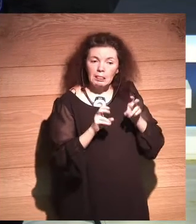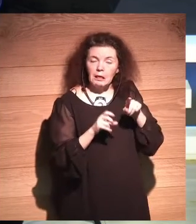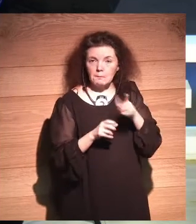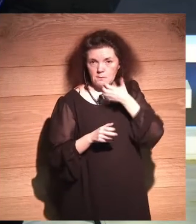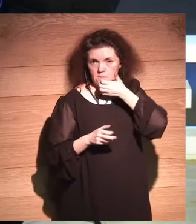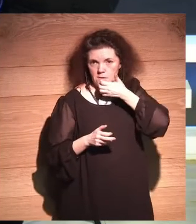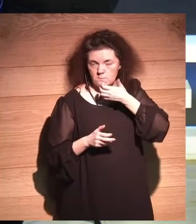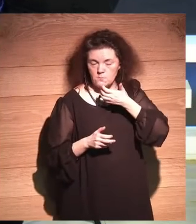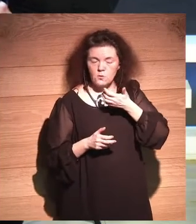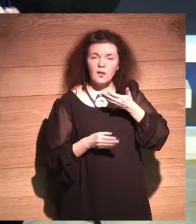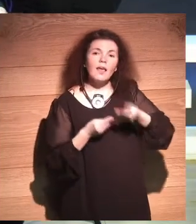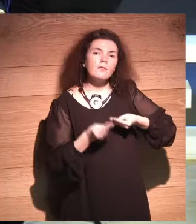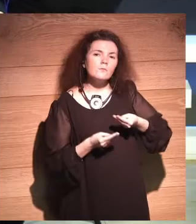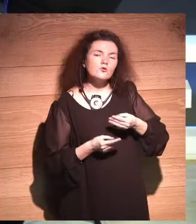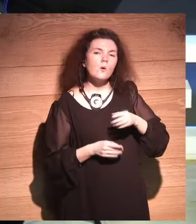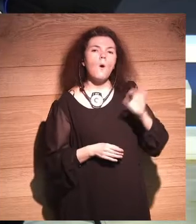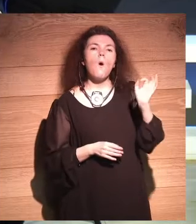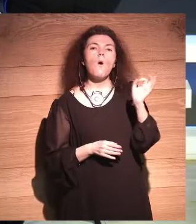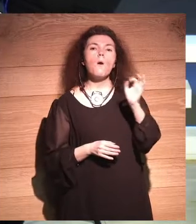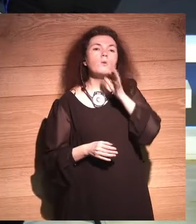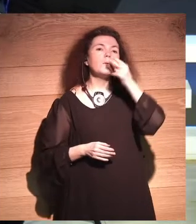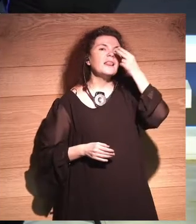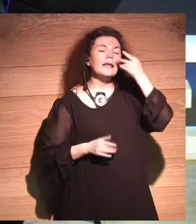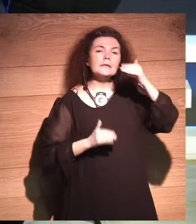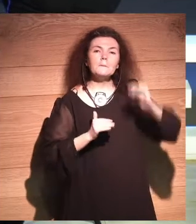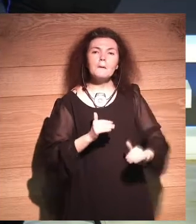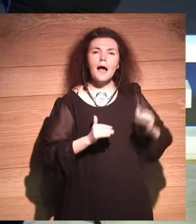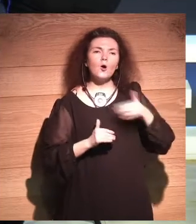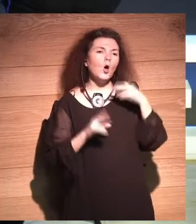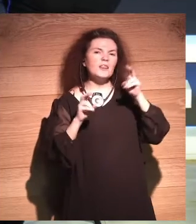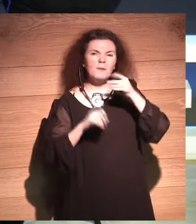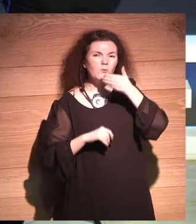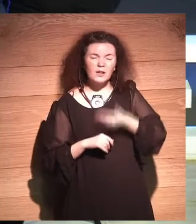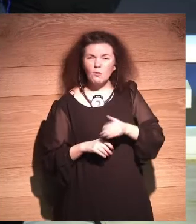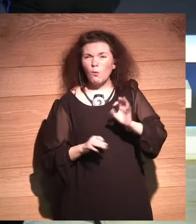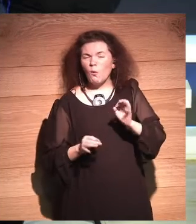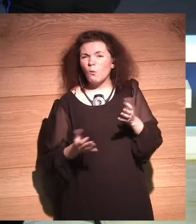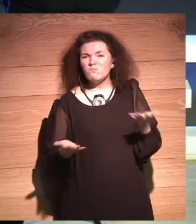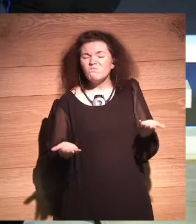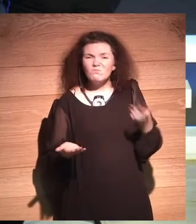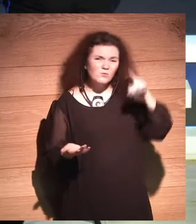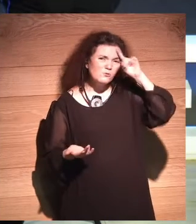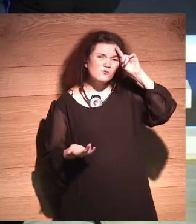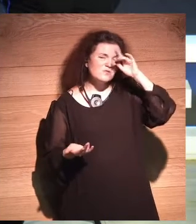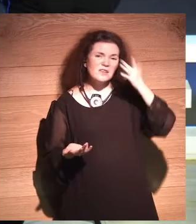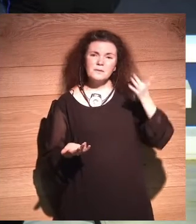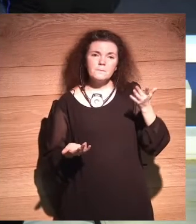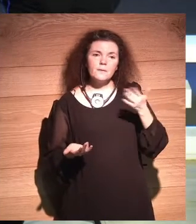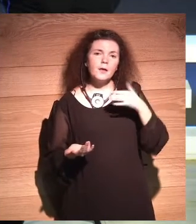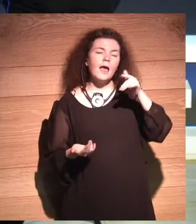so therefore you are not interested in participating. Or when the interest is low, it's a boring